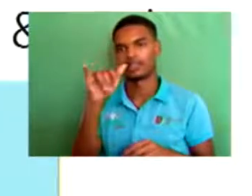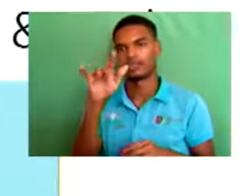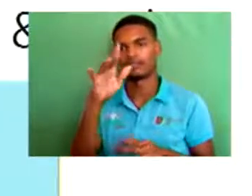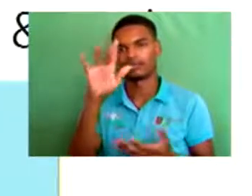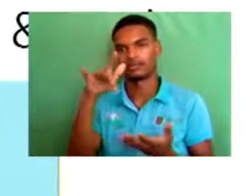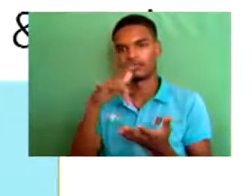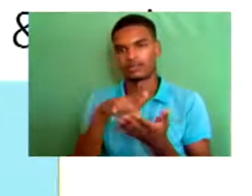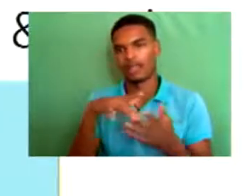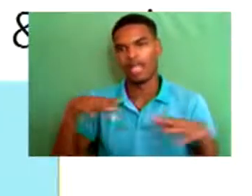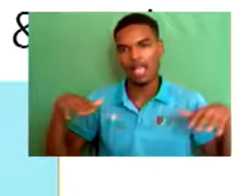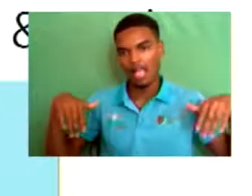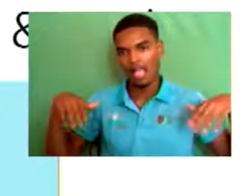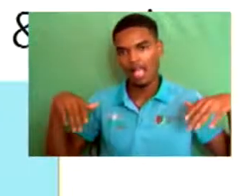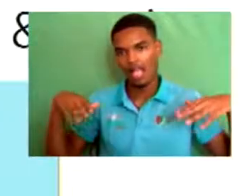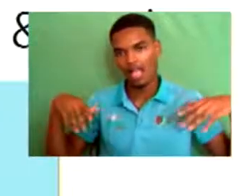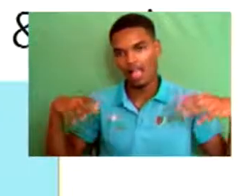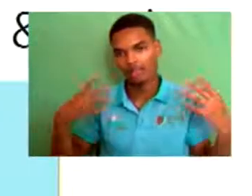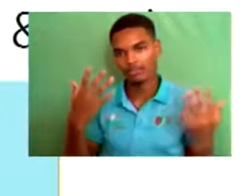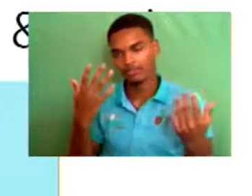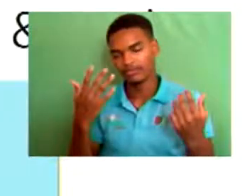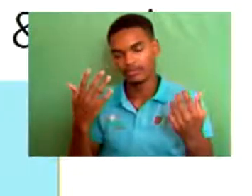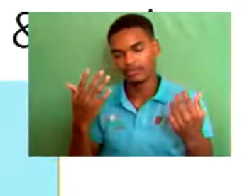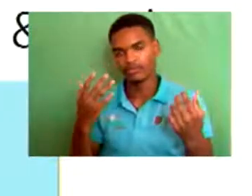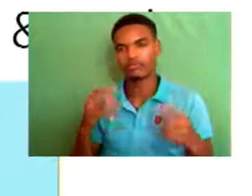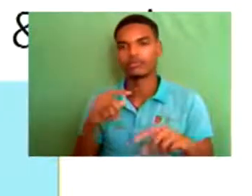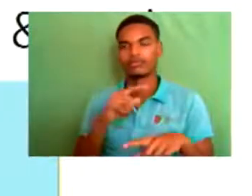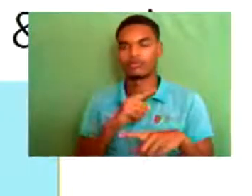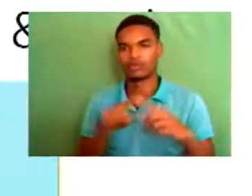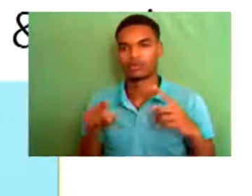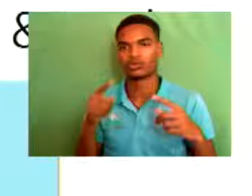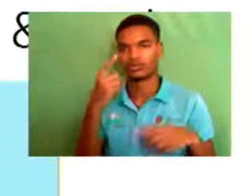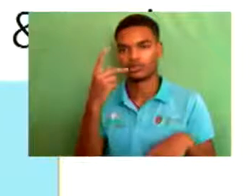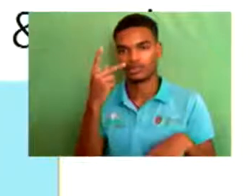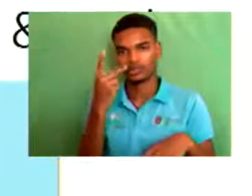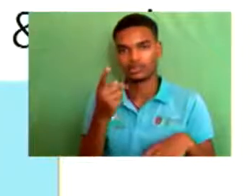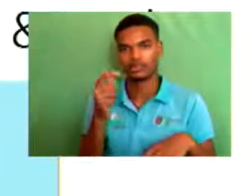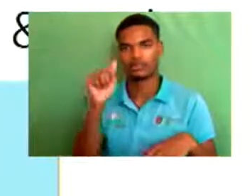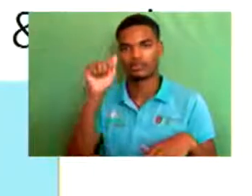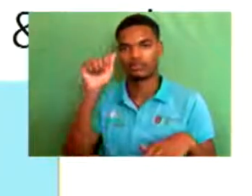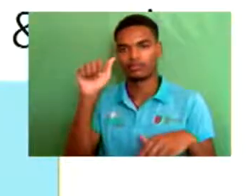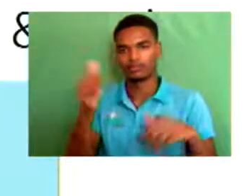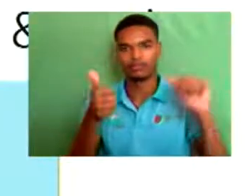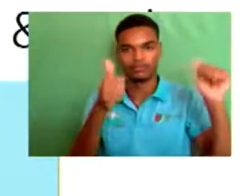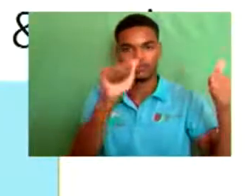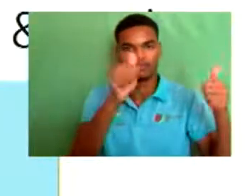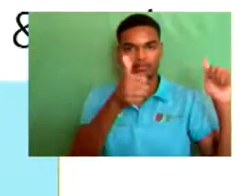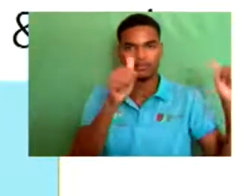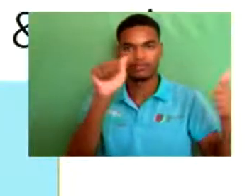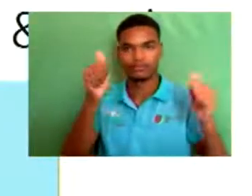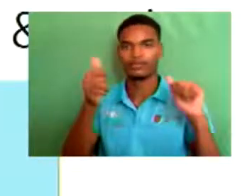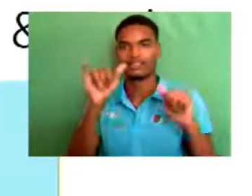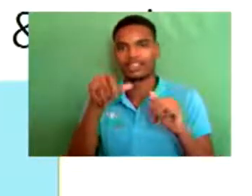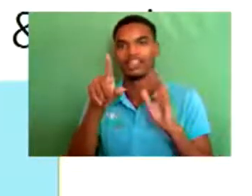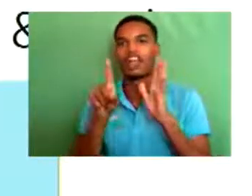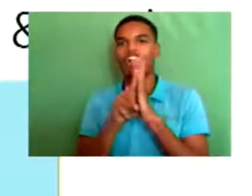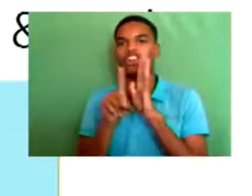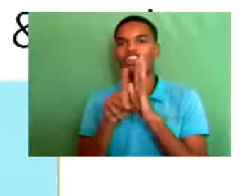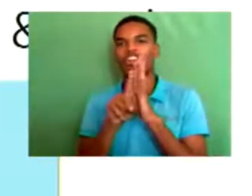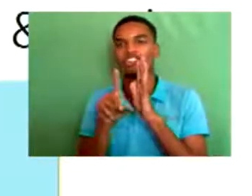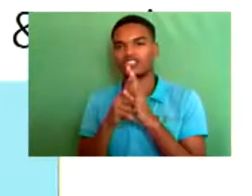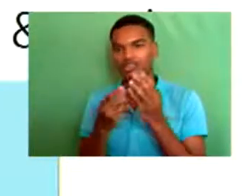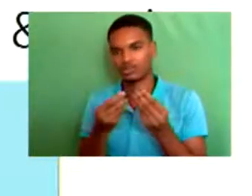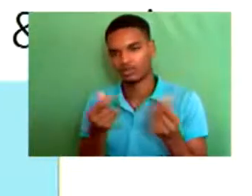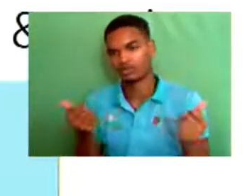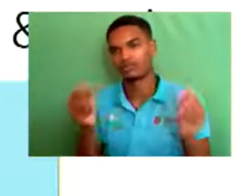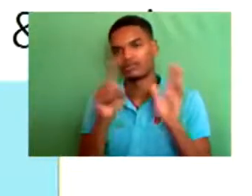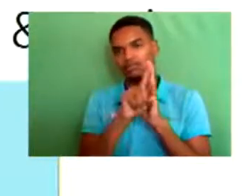covered. But these are the alerting solutions that have been deployed so far across the Caribbean with a lab